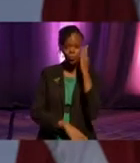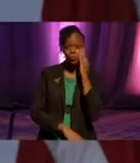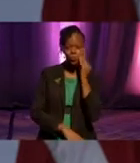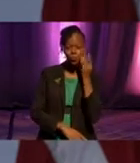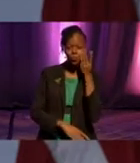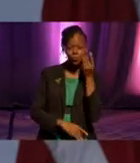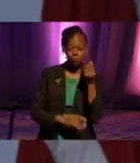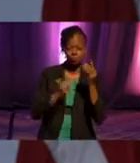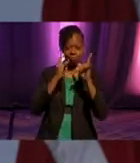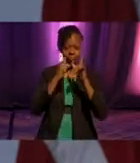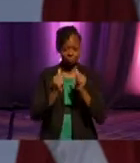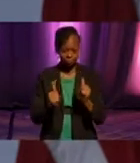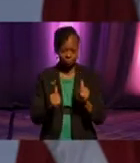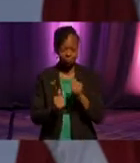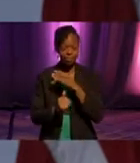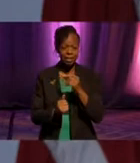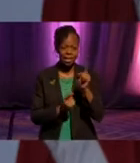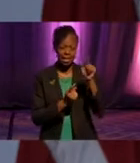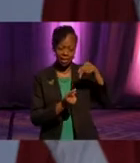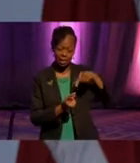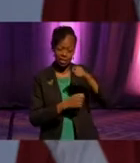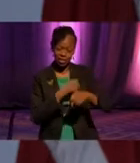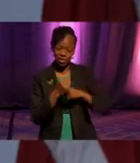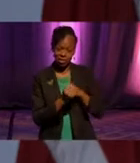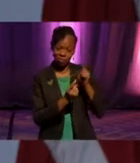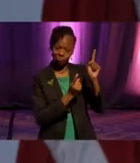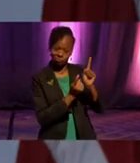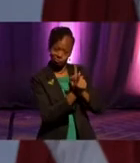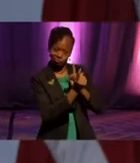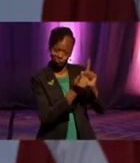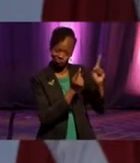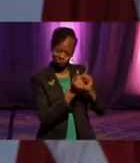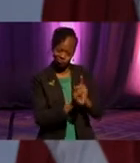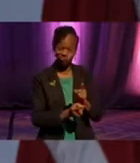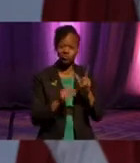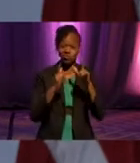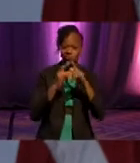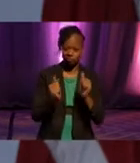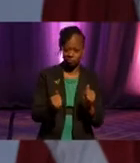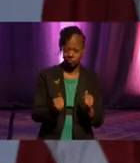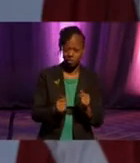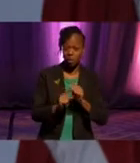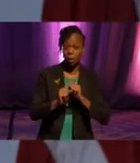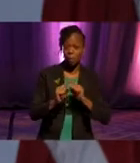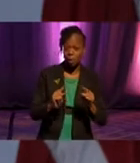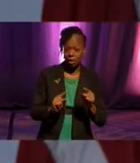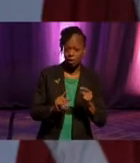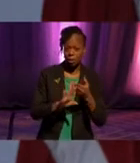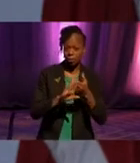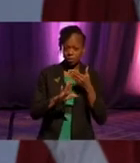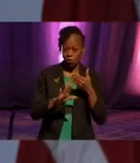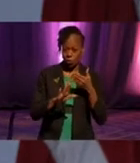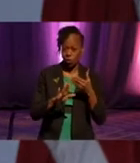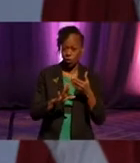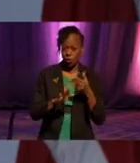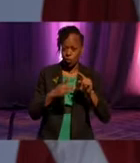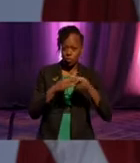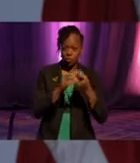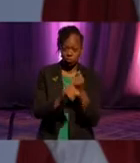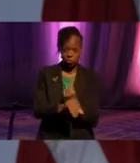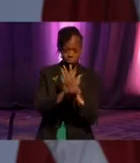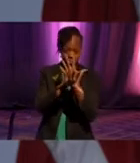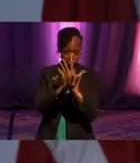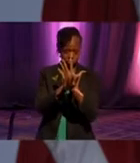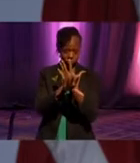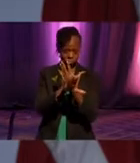and this year an in-person experience as well. And even before going virtual was a part